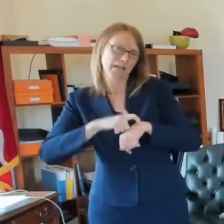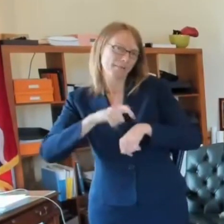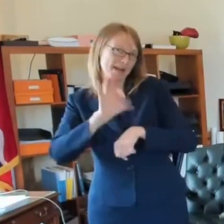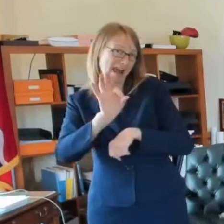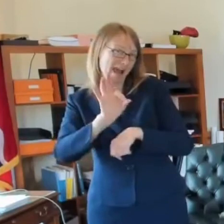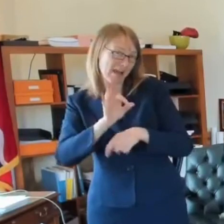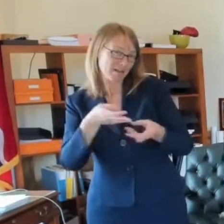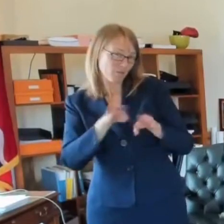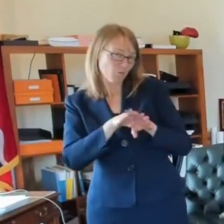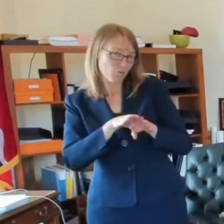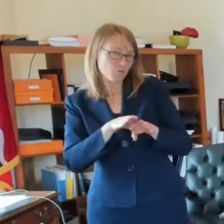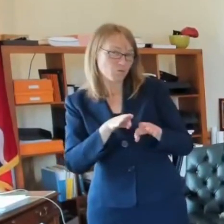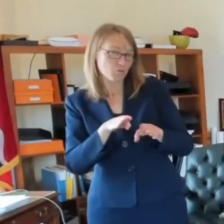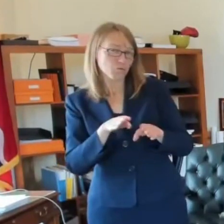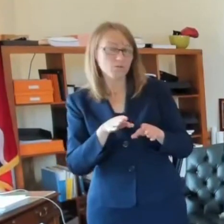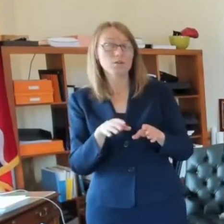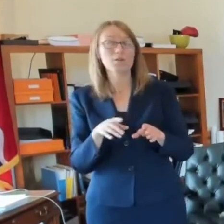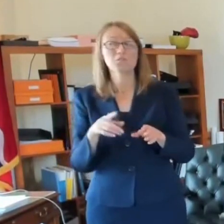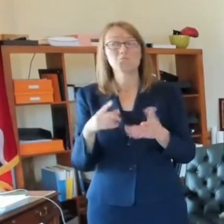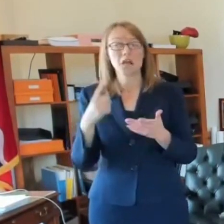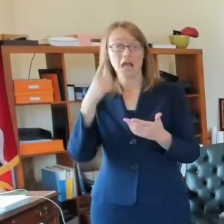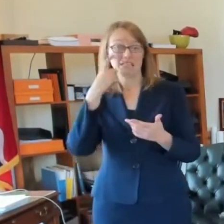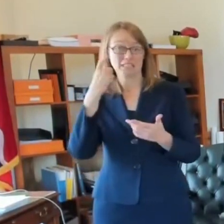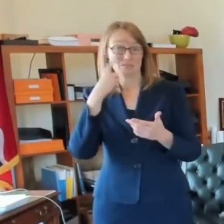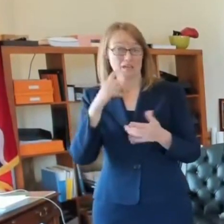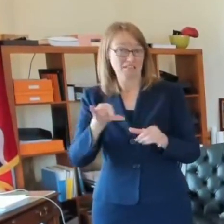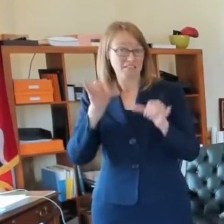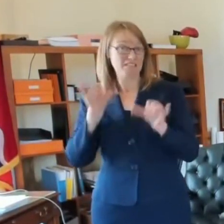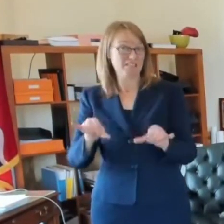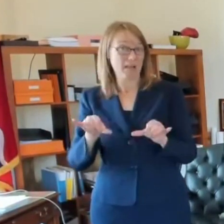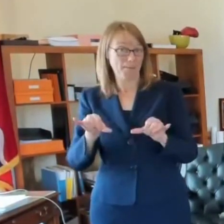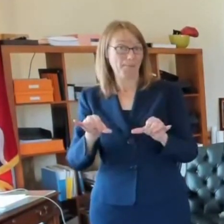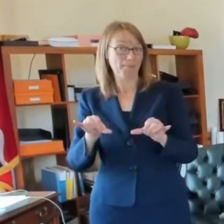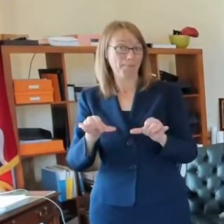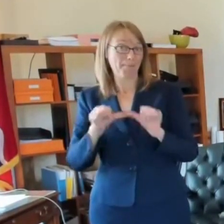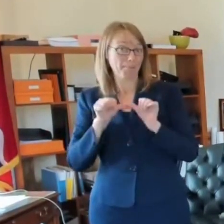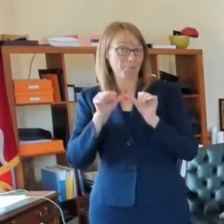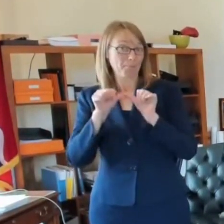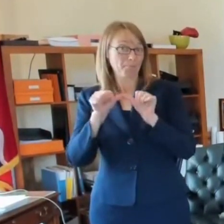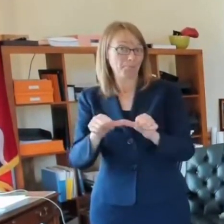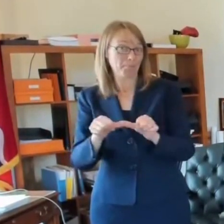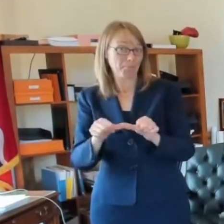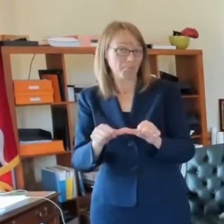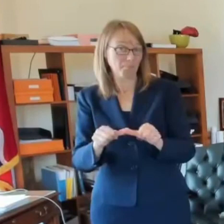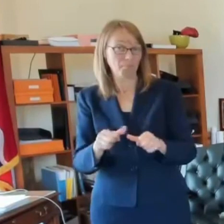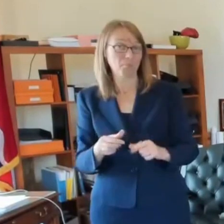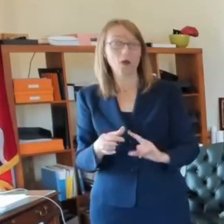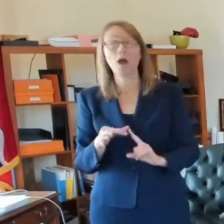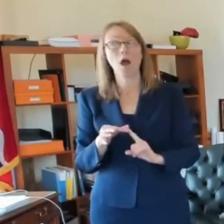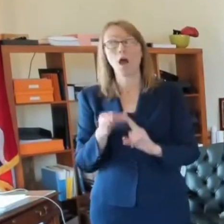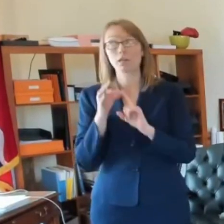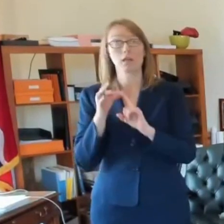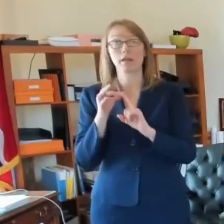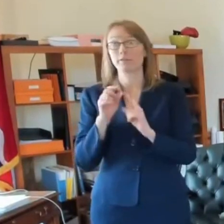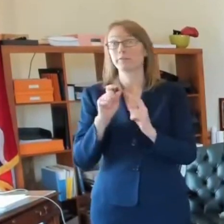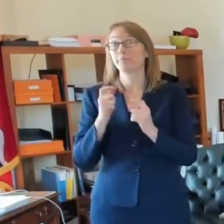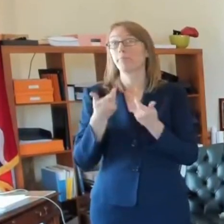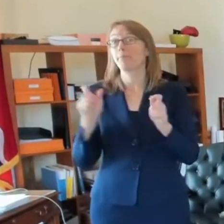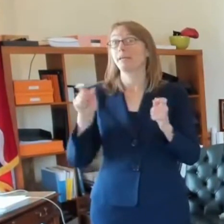to change in the near future unless there's some really big turnaround